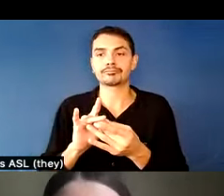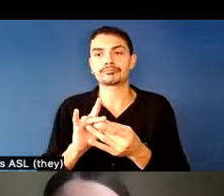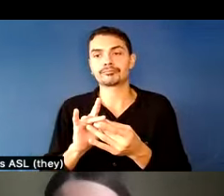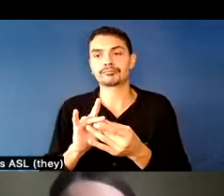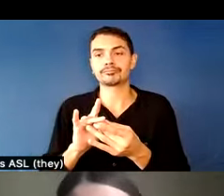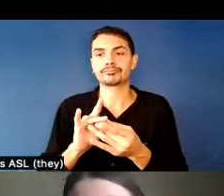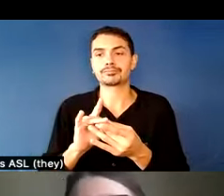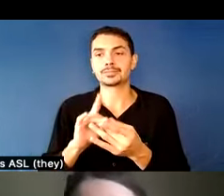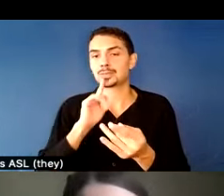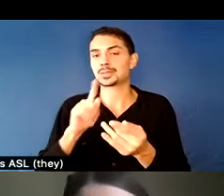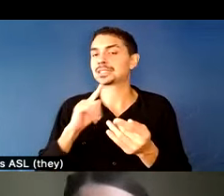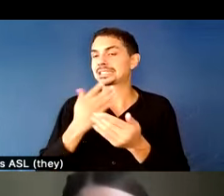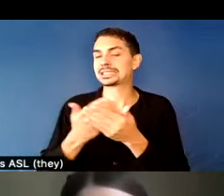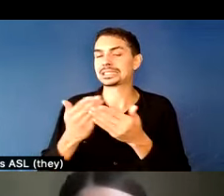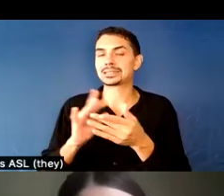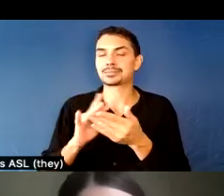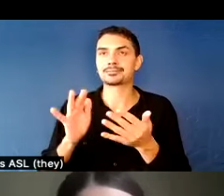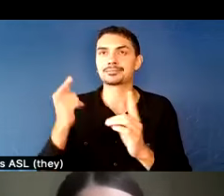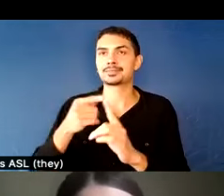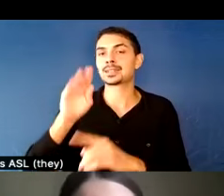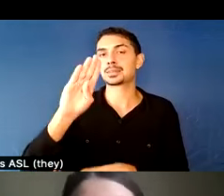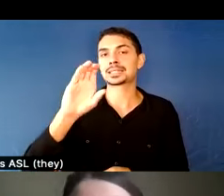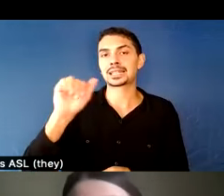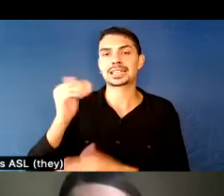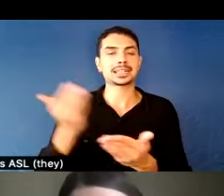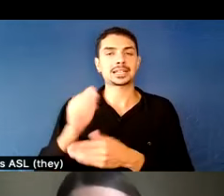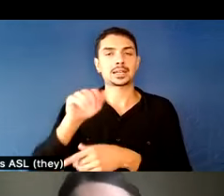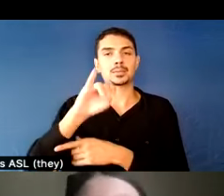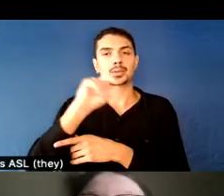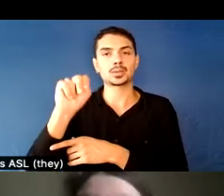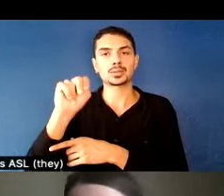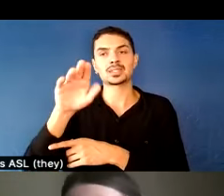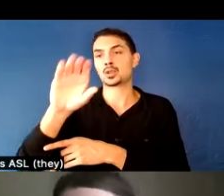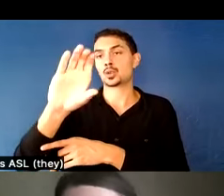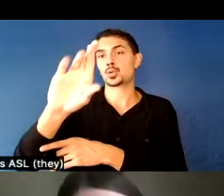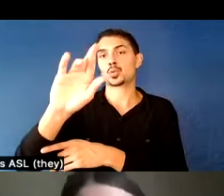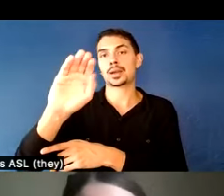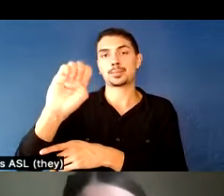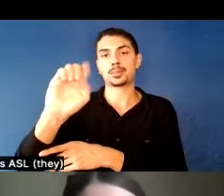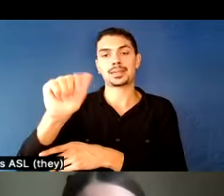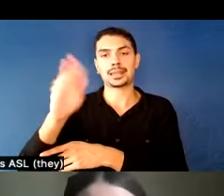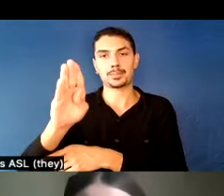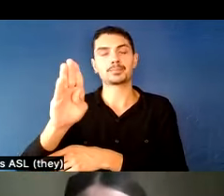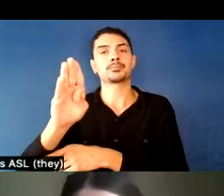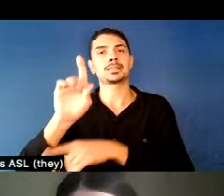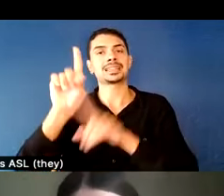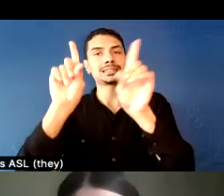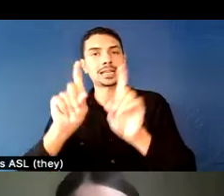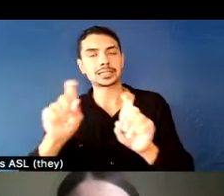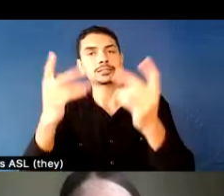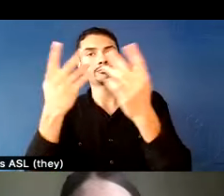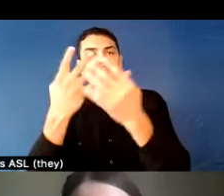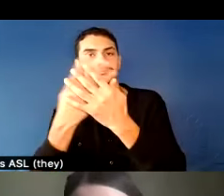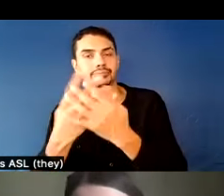was going to say such as the BCA here in Minnesota, where it's a crime lab where they do the testing. And so to be able to have people on the